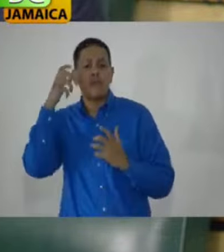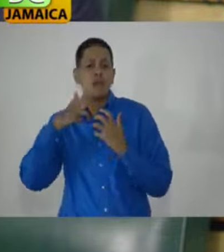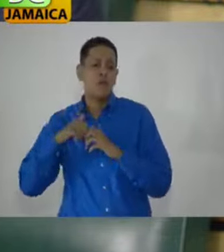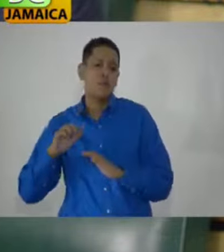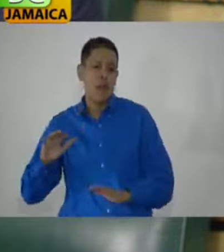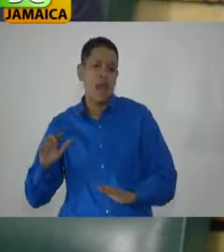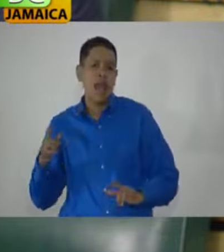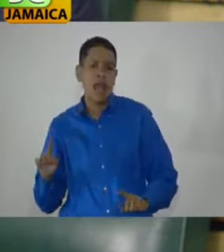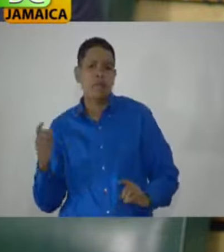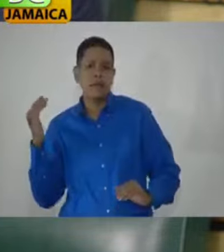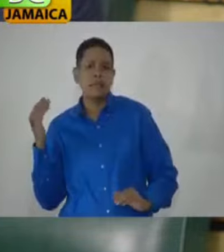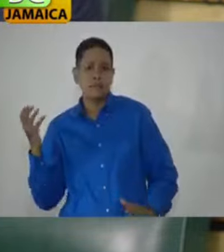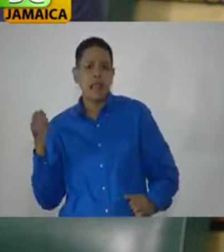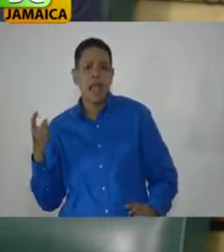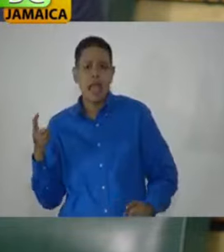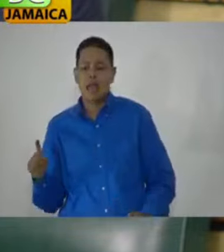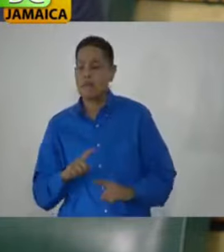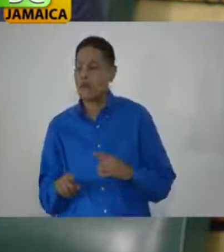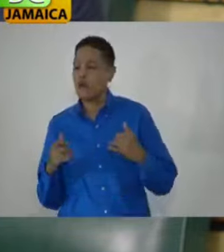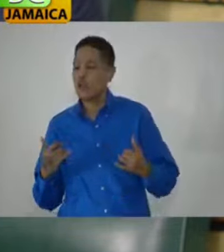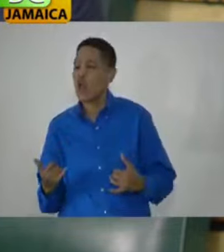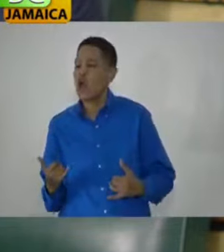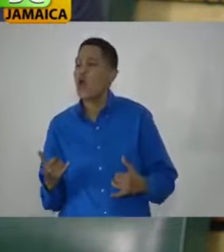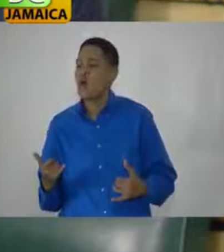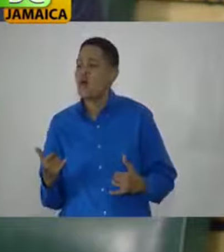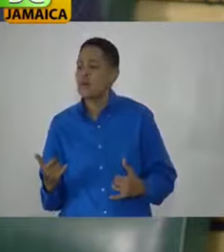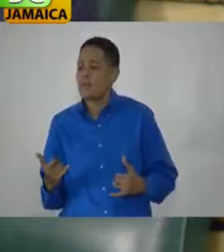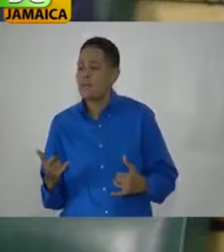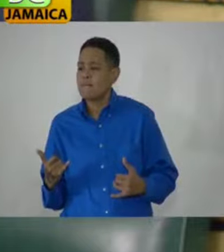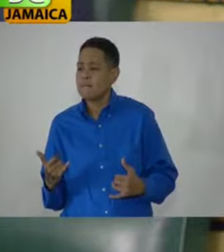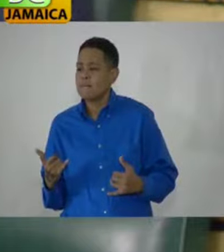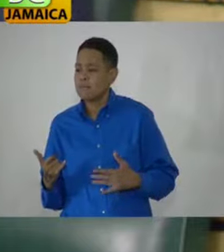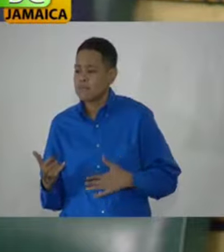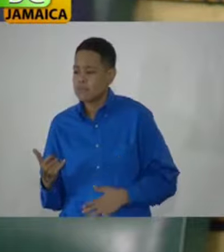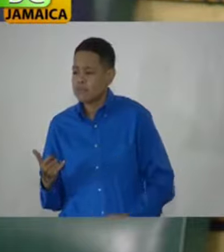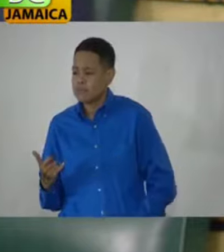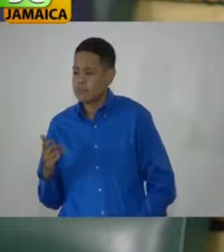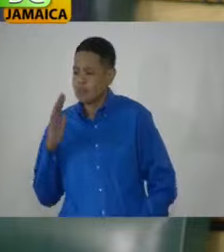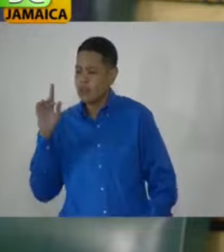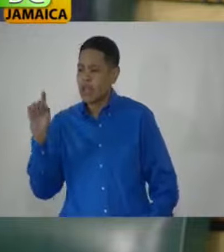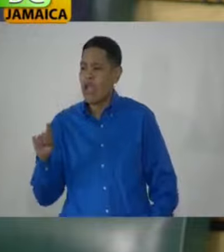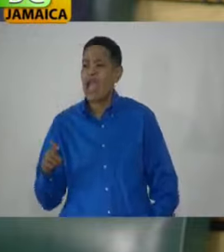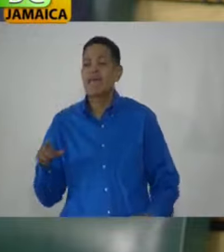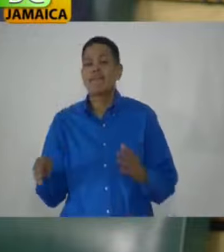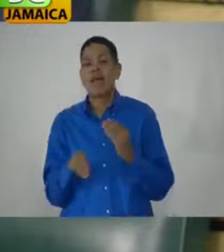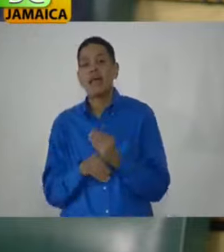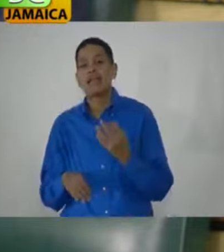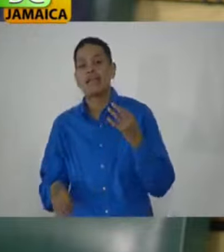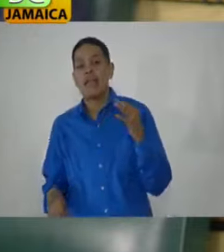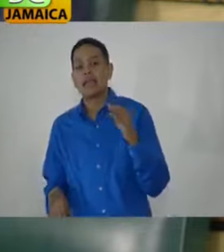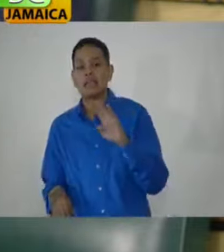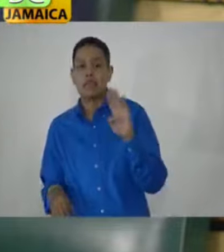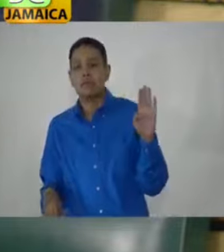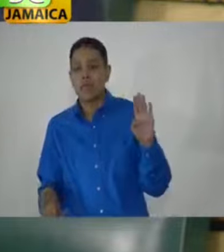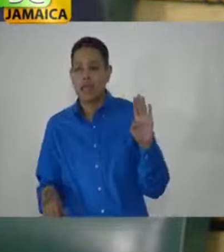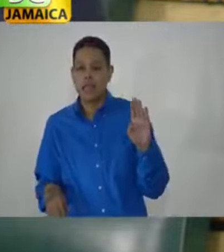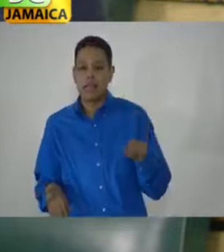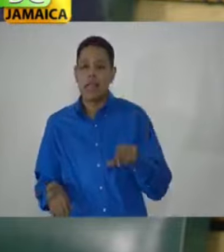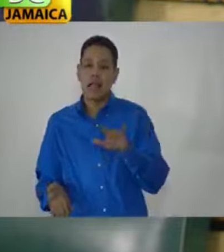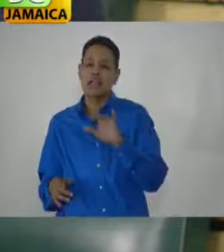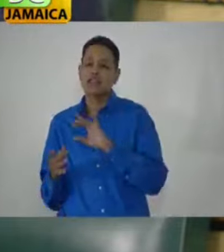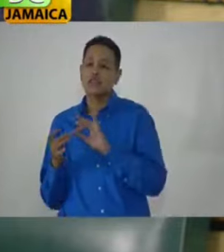compliance. But then now, you would have to add the $19 billion that the